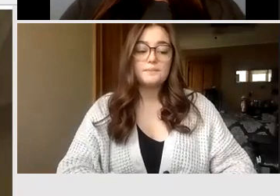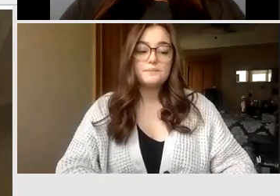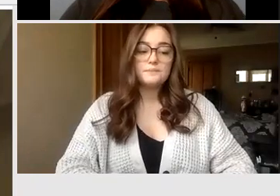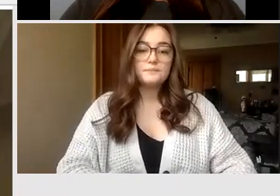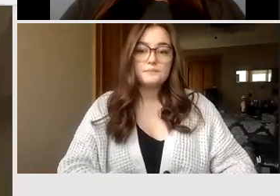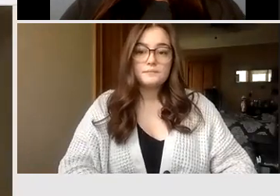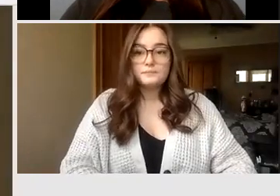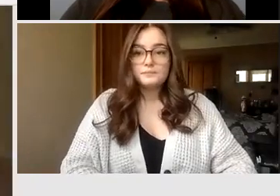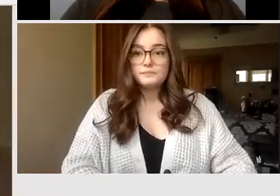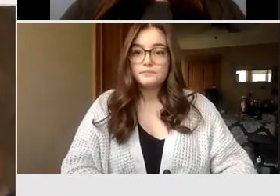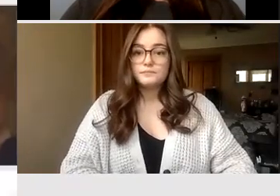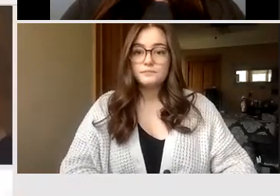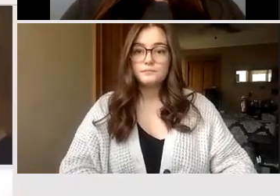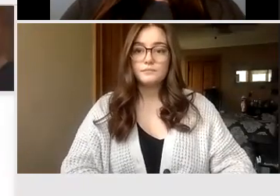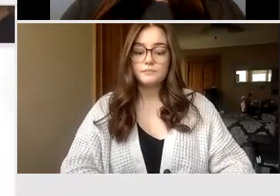again.